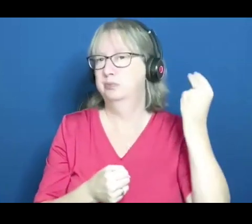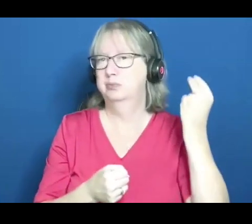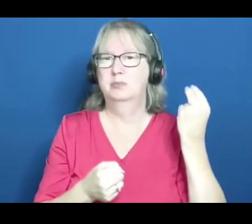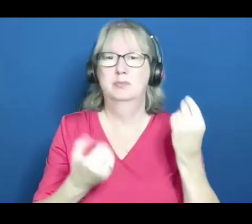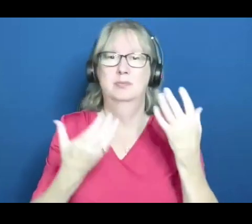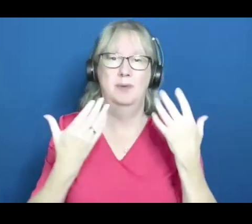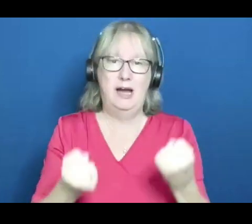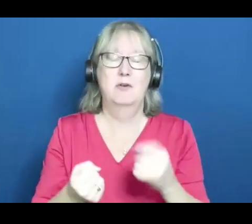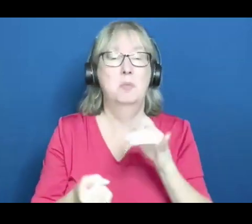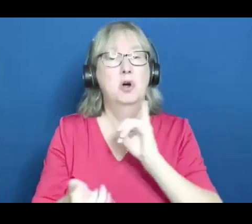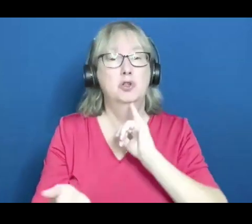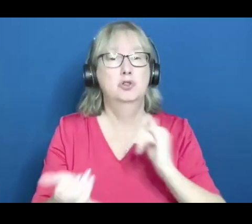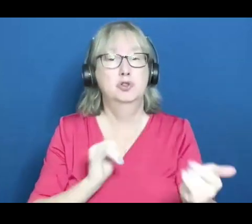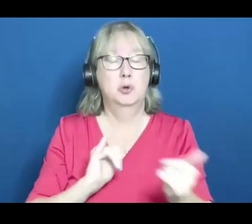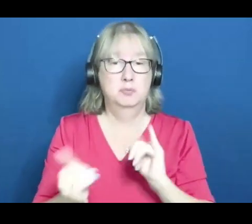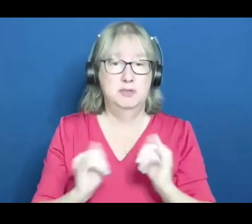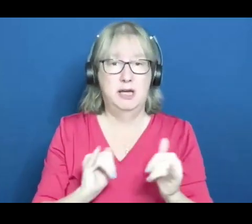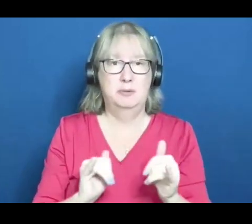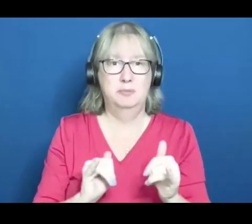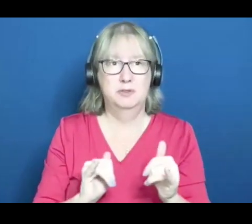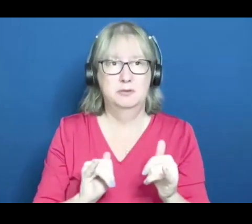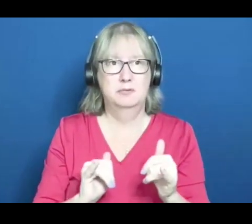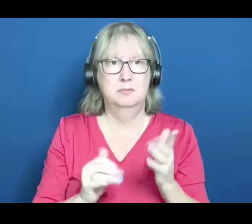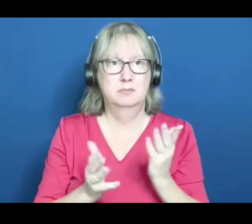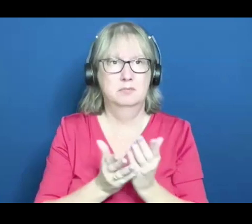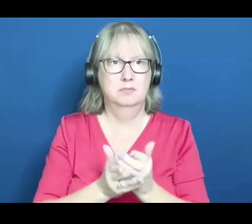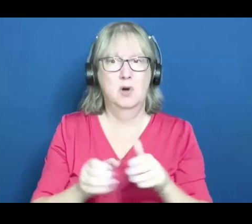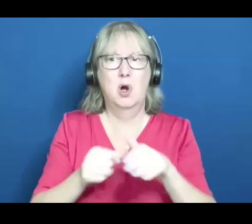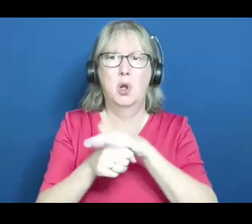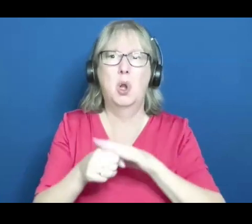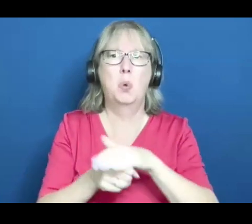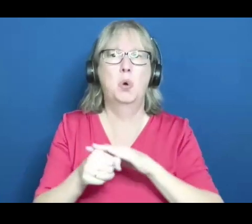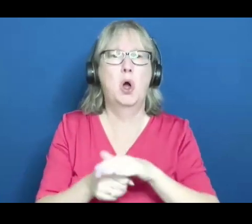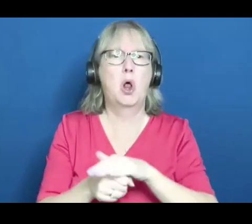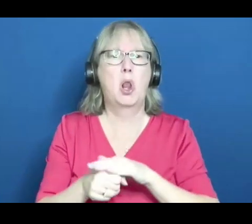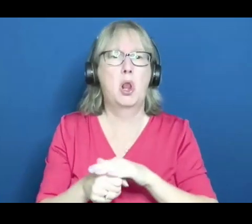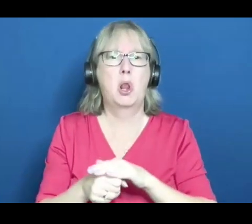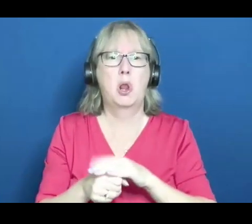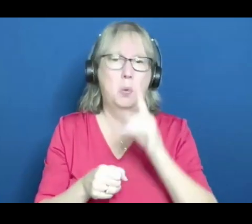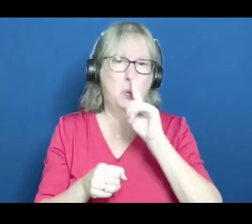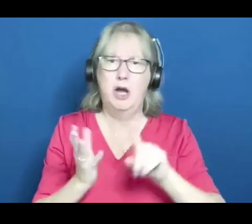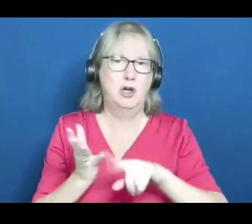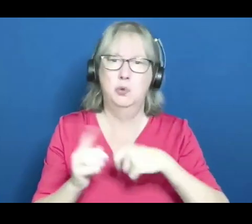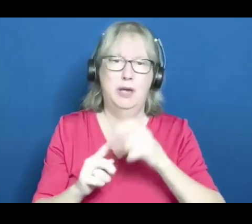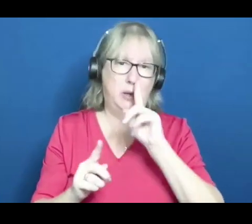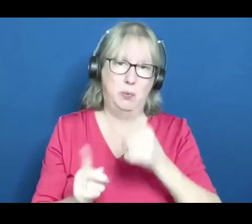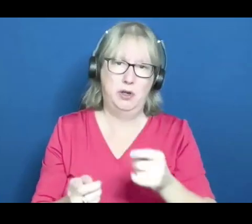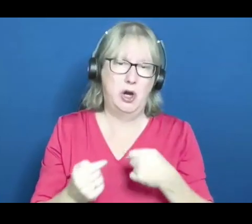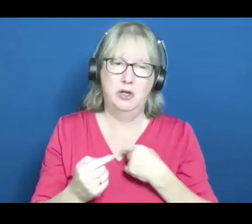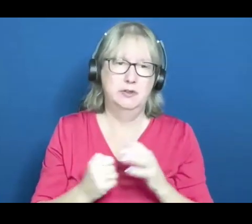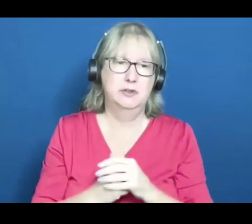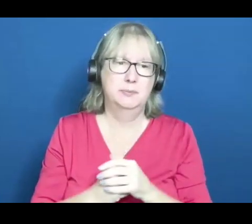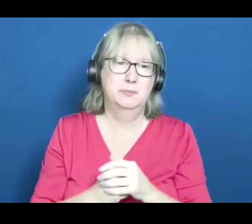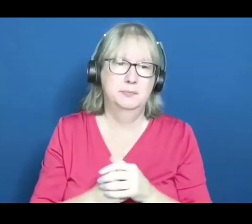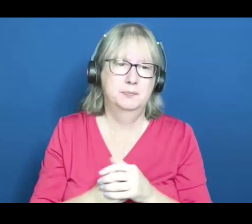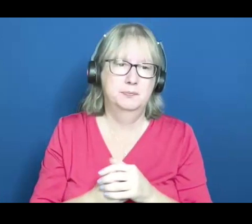things that we do from time to time, it's very, very local. We wouldn't be able to do this nationwide like we do the other stuff that we